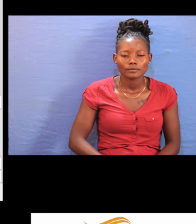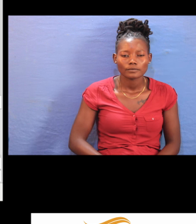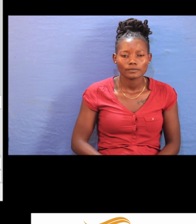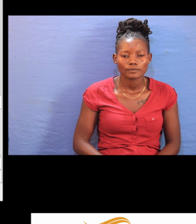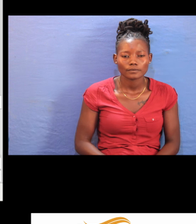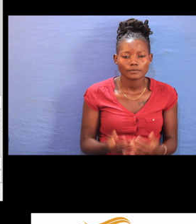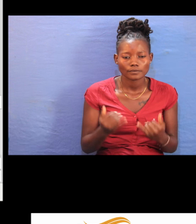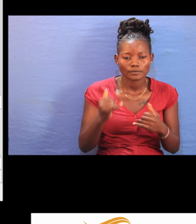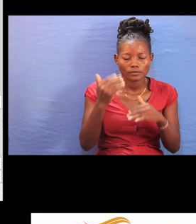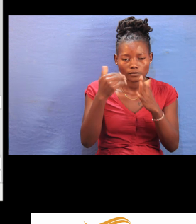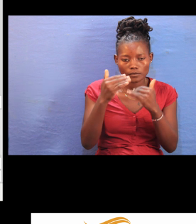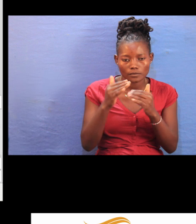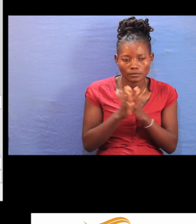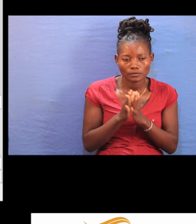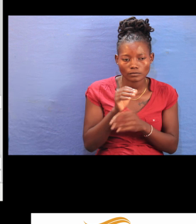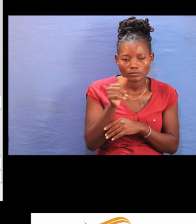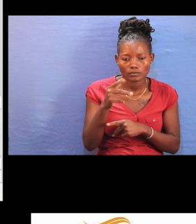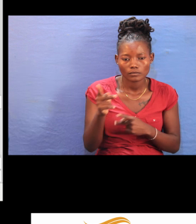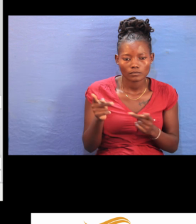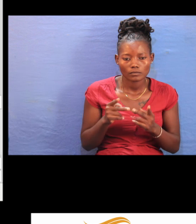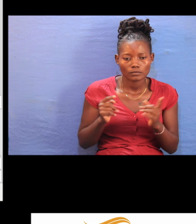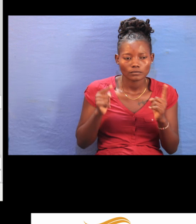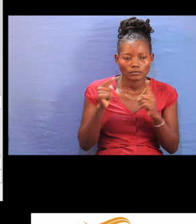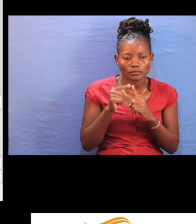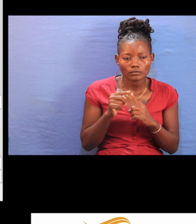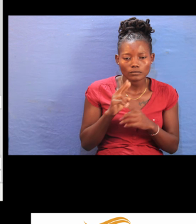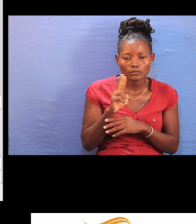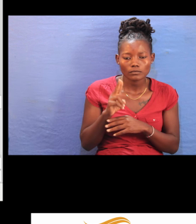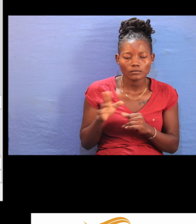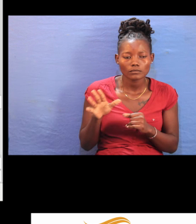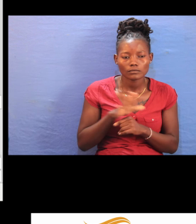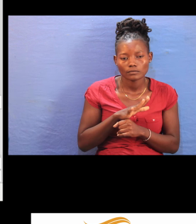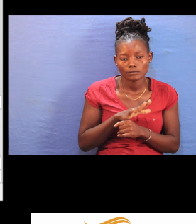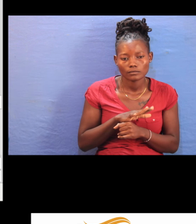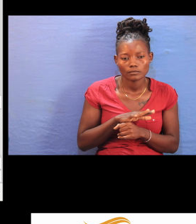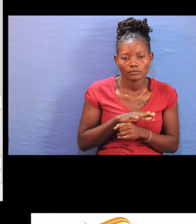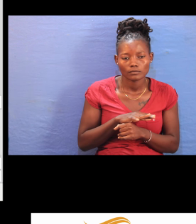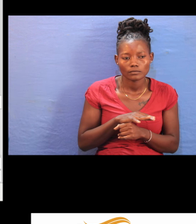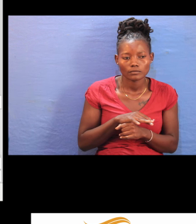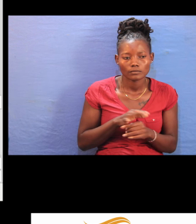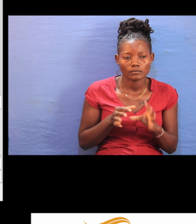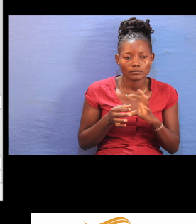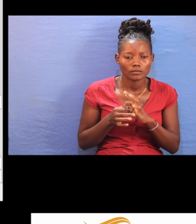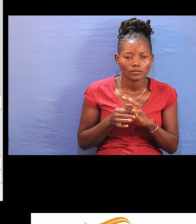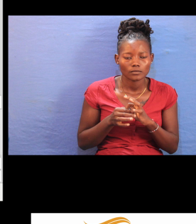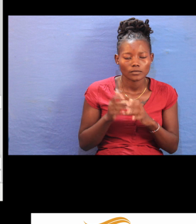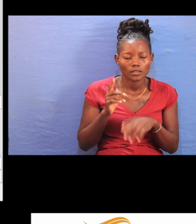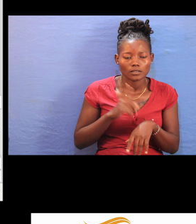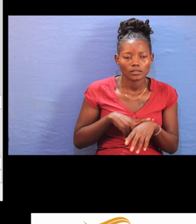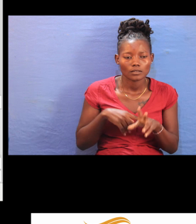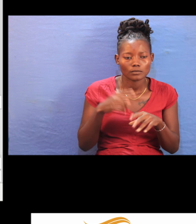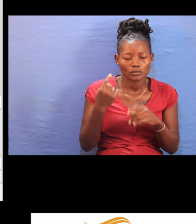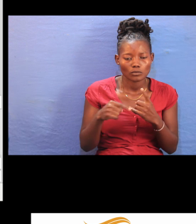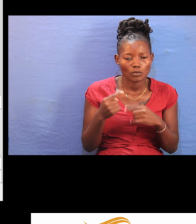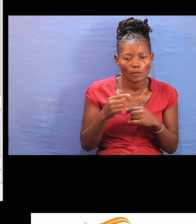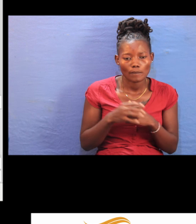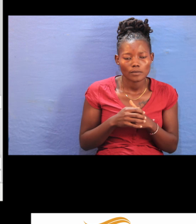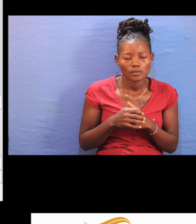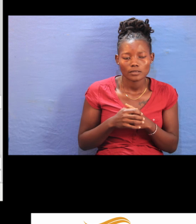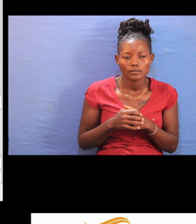The performance and process goals are particularly useful before or during competition or a test or a research